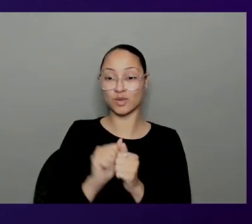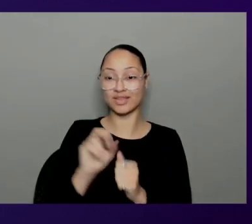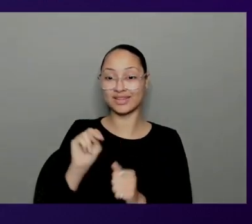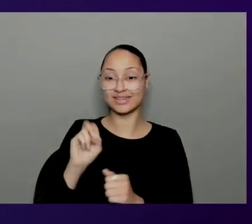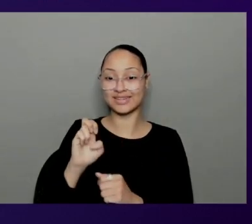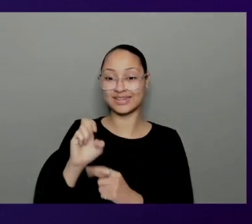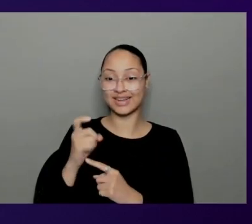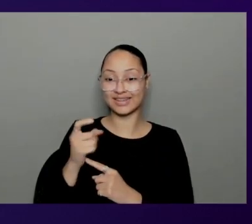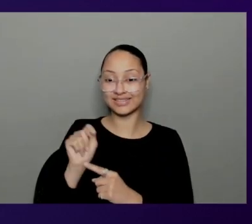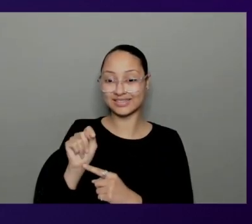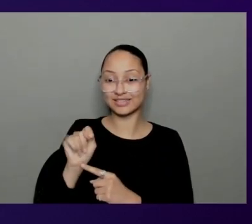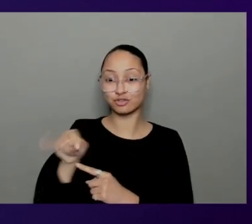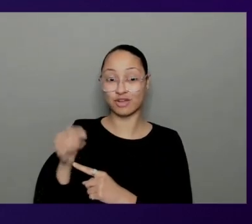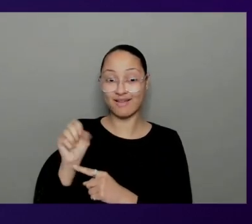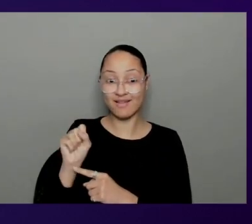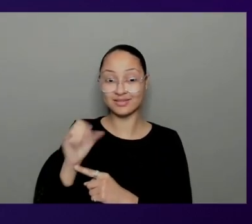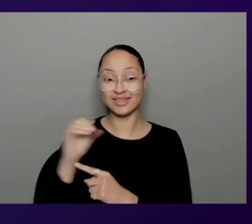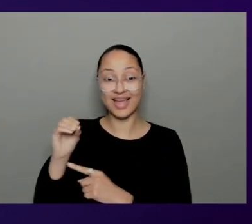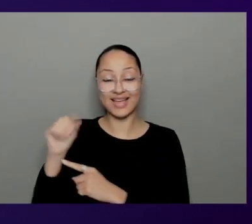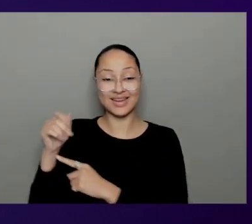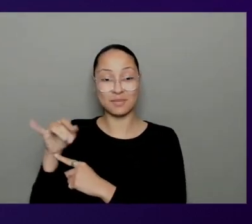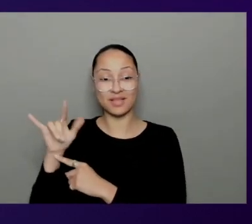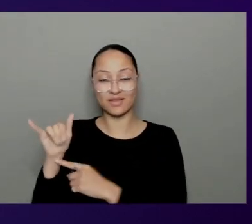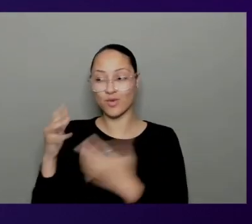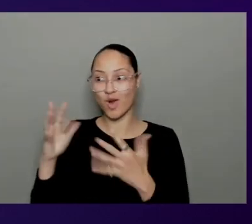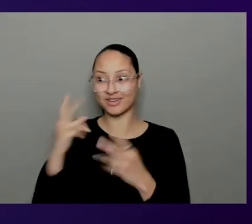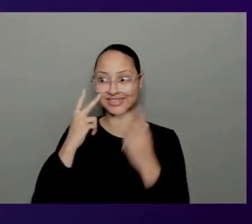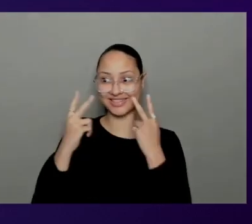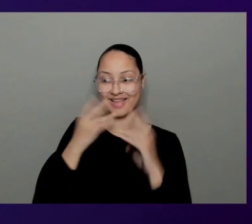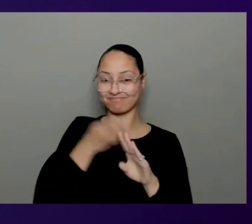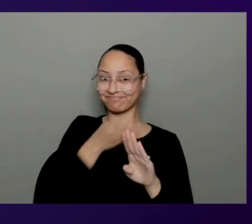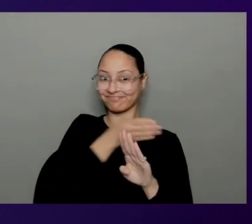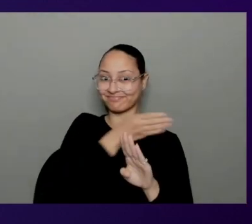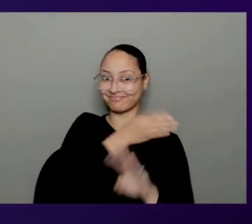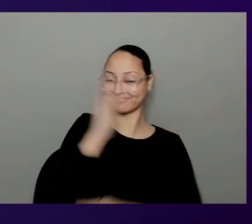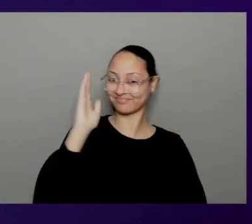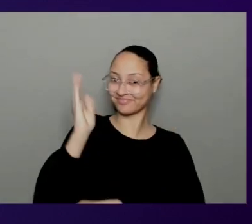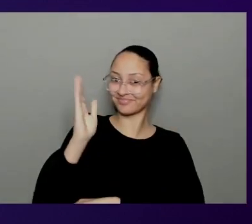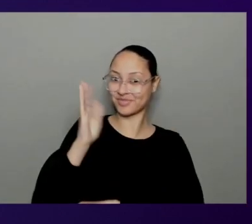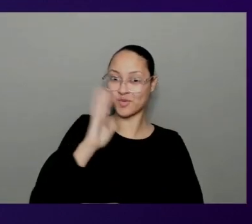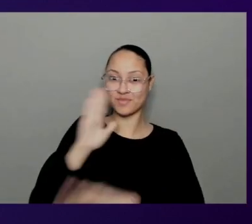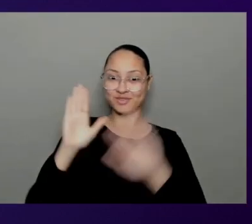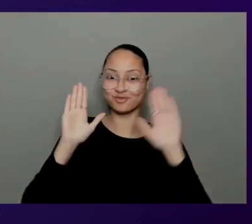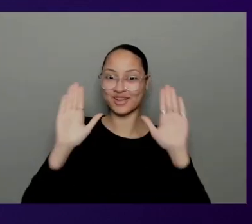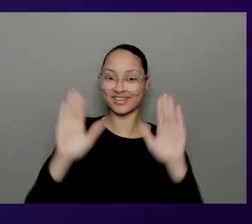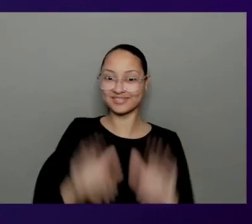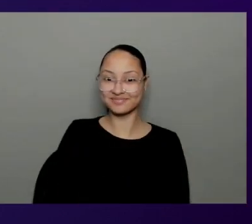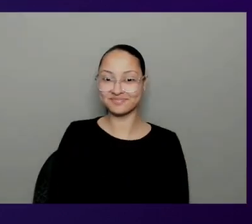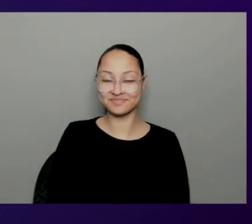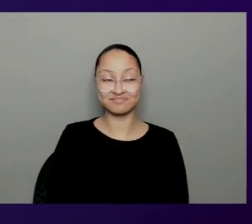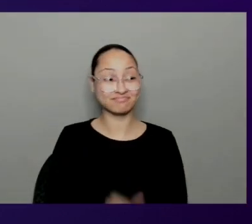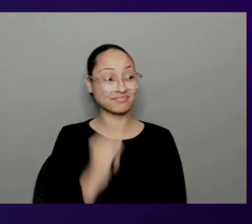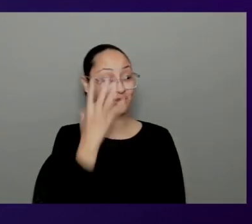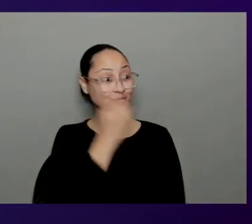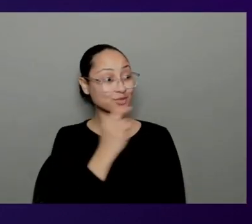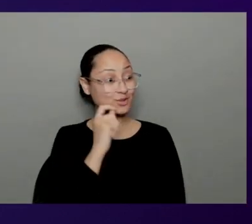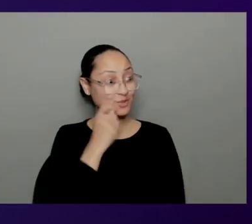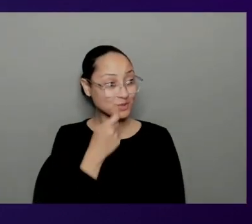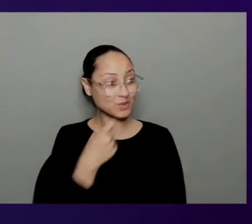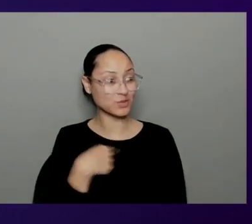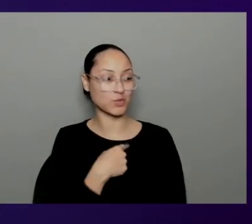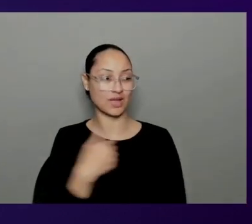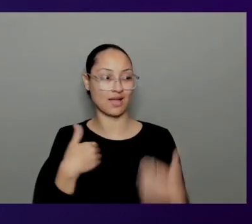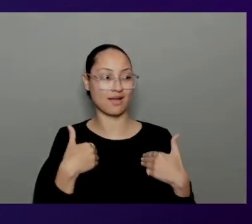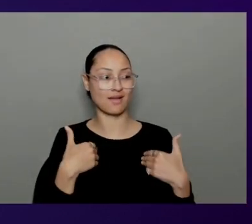throughout the day from Rashida, Mike, and others. It's gonna be a great time. That's pretty cool. SaaS. Yeah. We got a bunch of SaaS